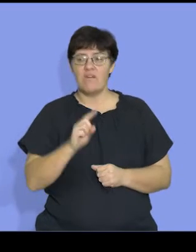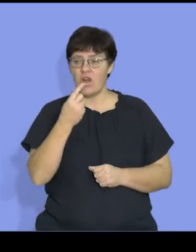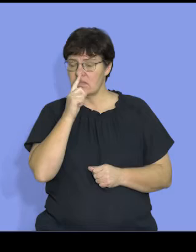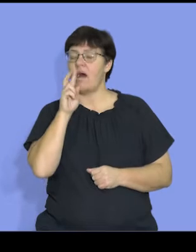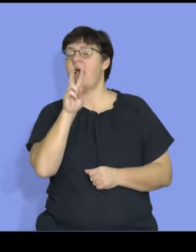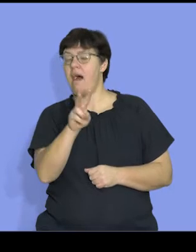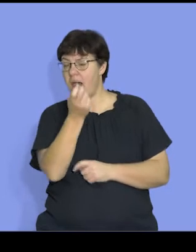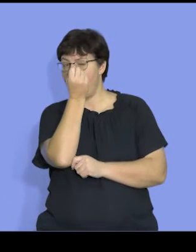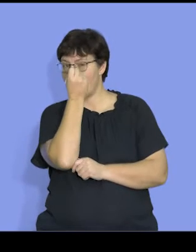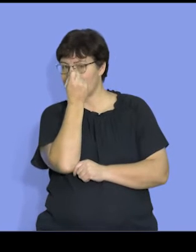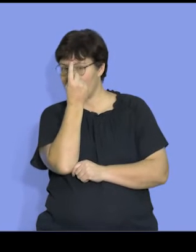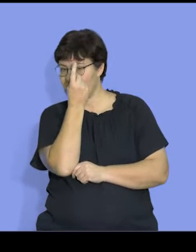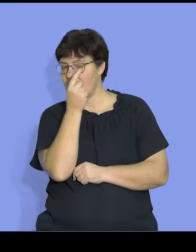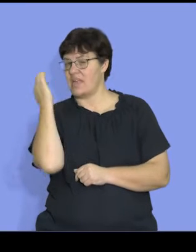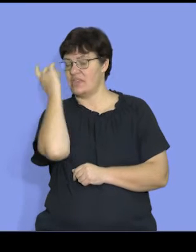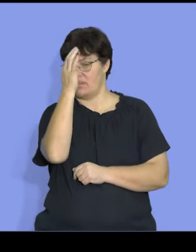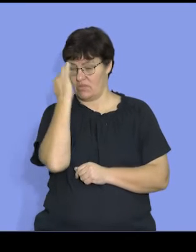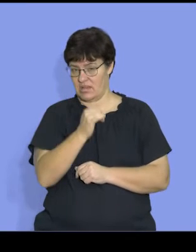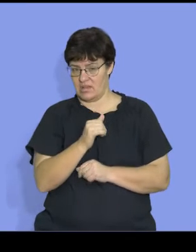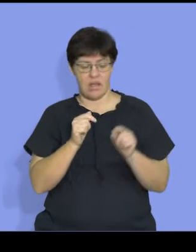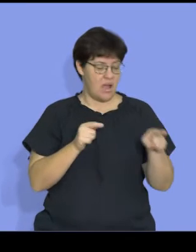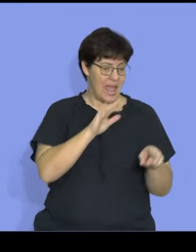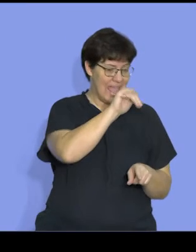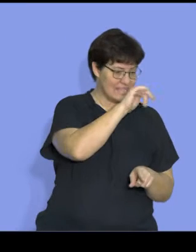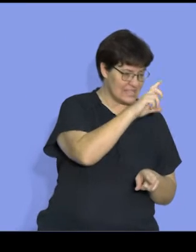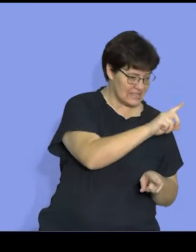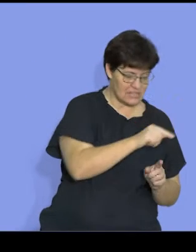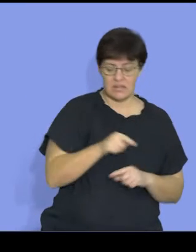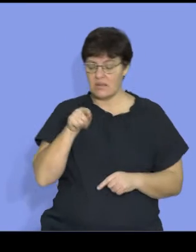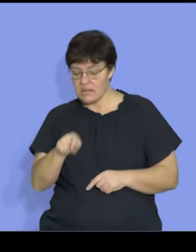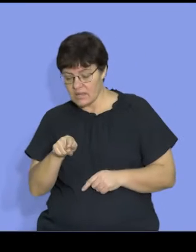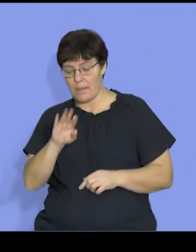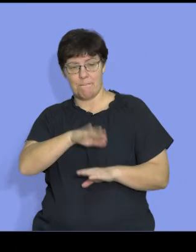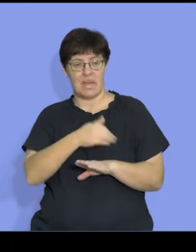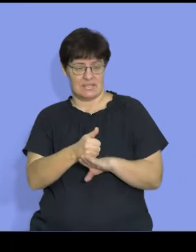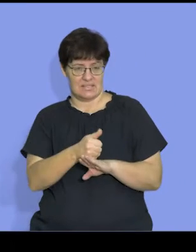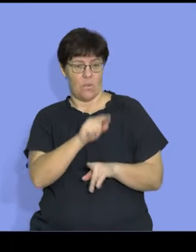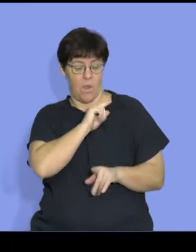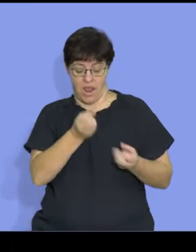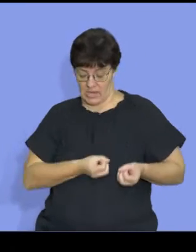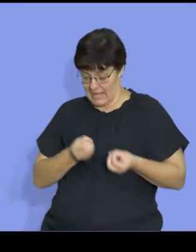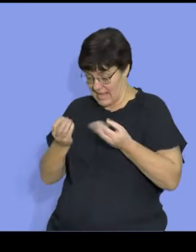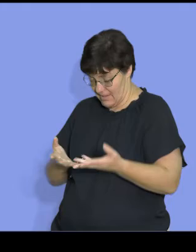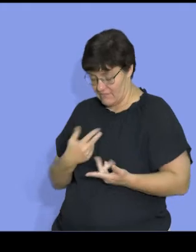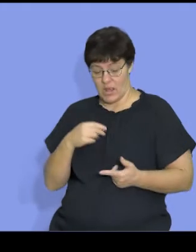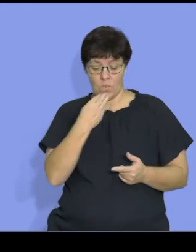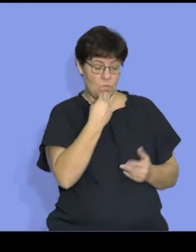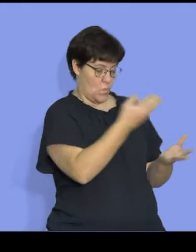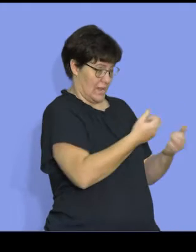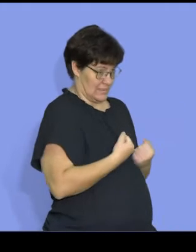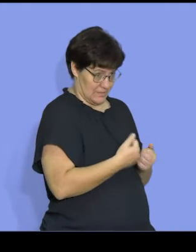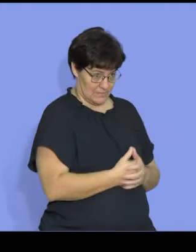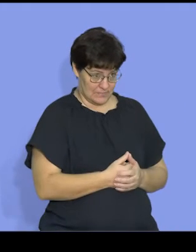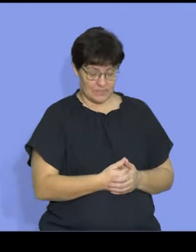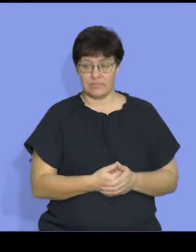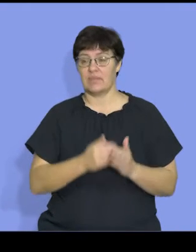try to understand in terms of the theory which substances are proton donors and which ones are proton acceptors. Right.